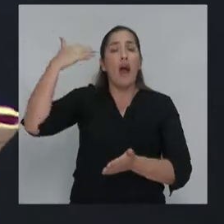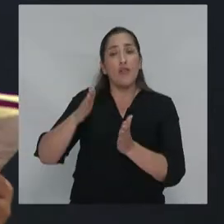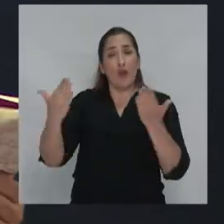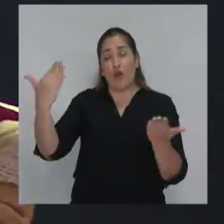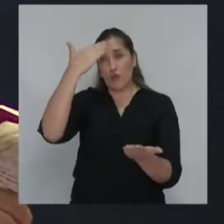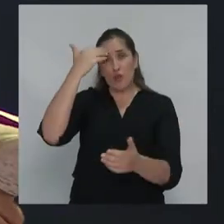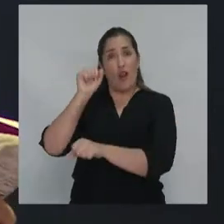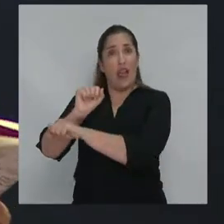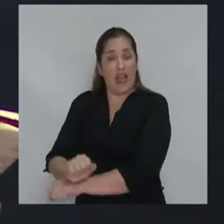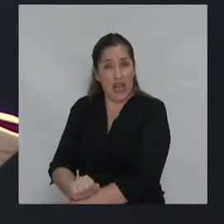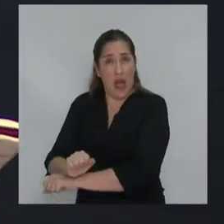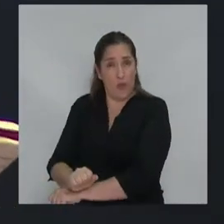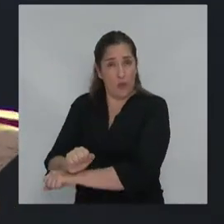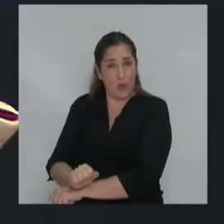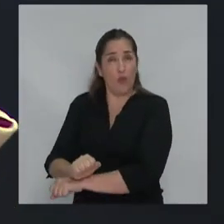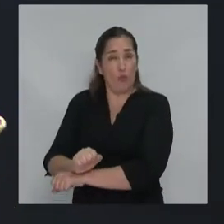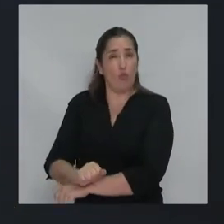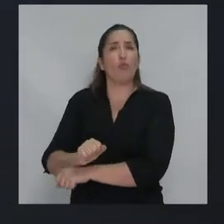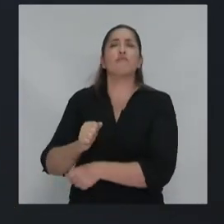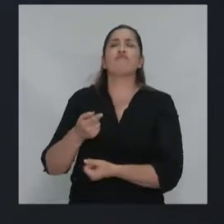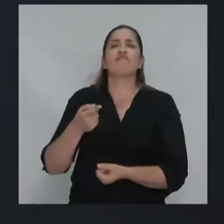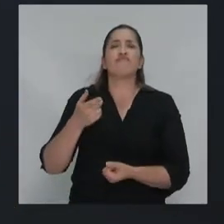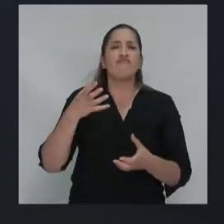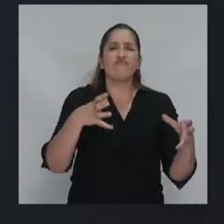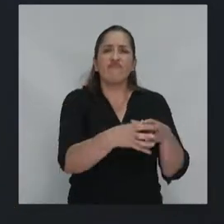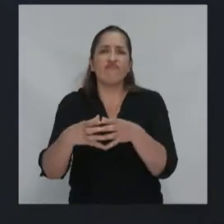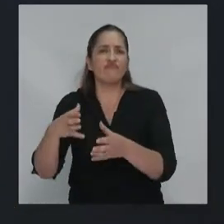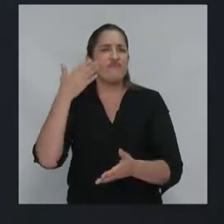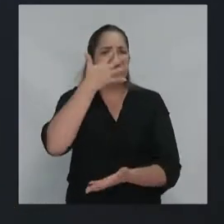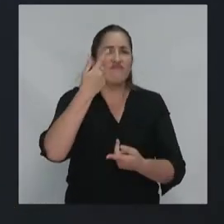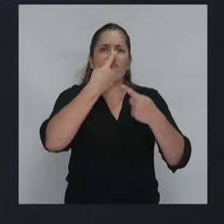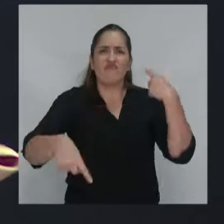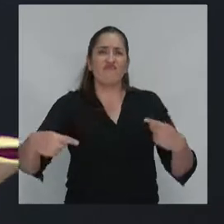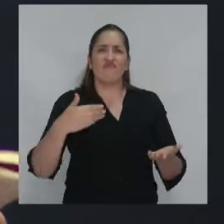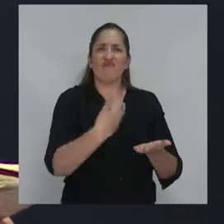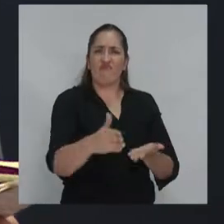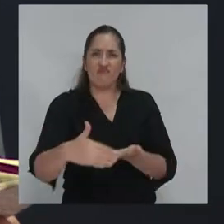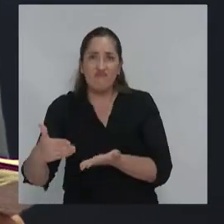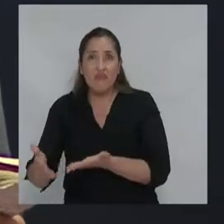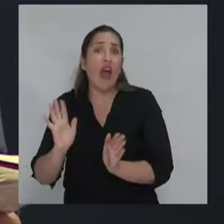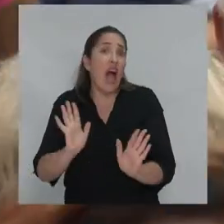the fight against the 1% is not new. That is the entire history of the United States.